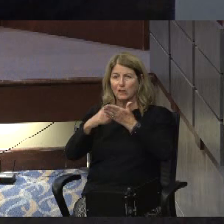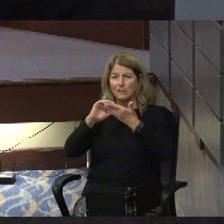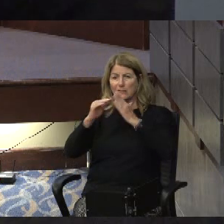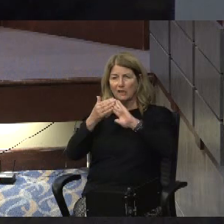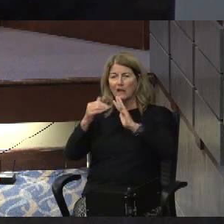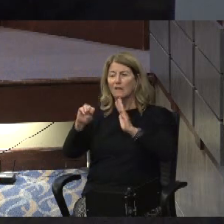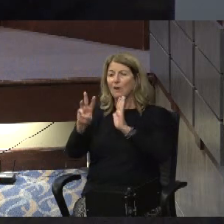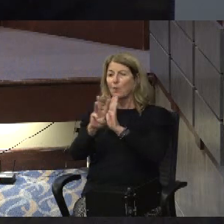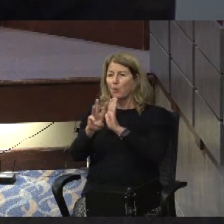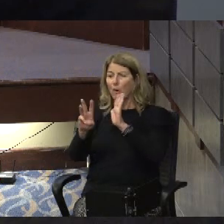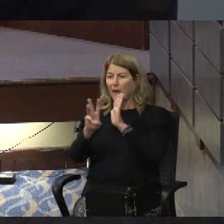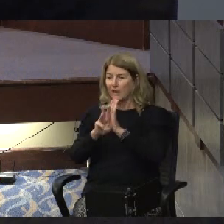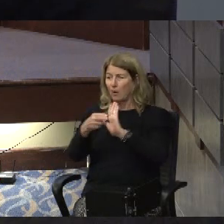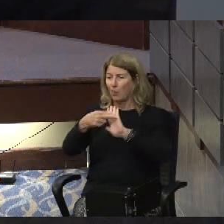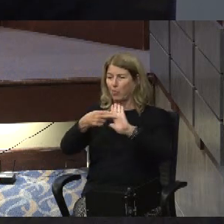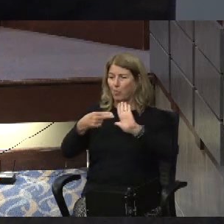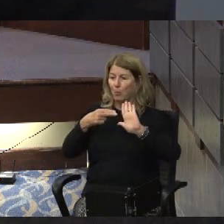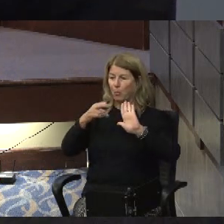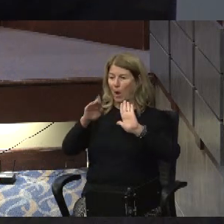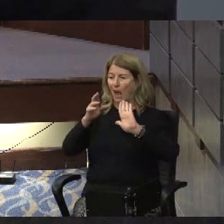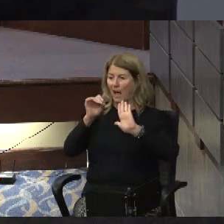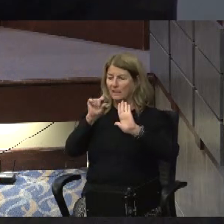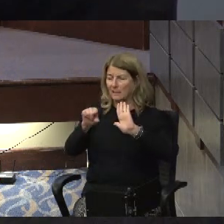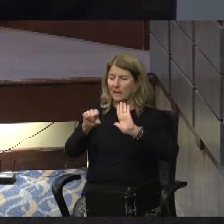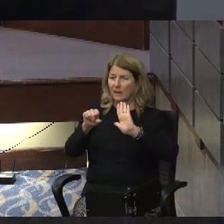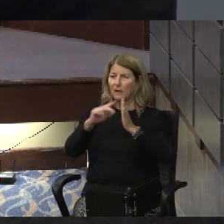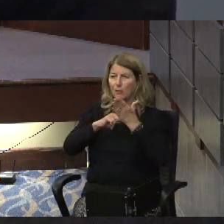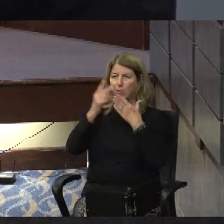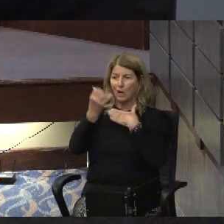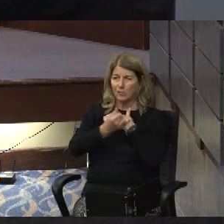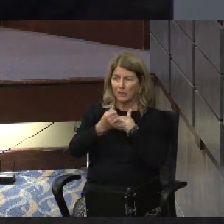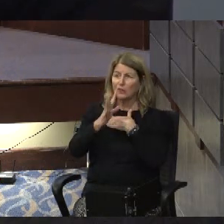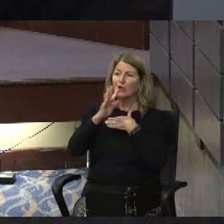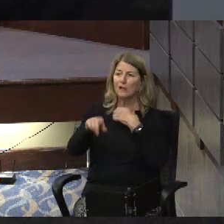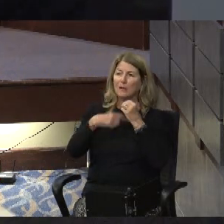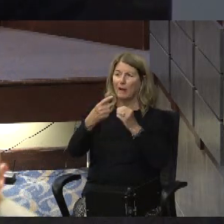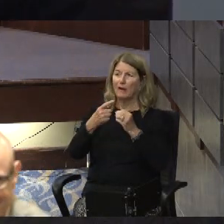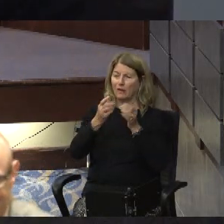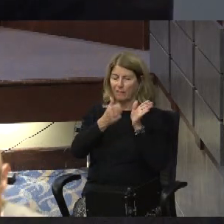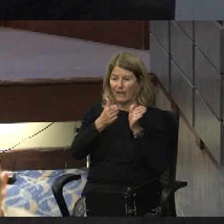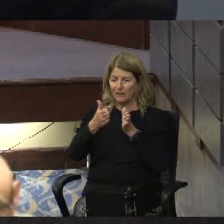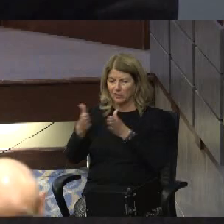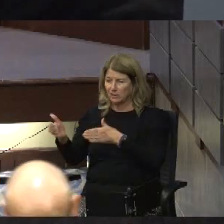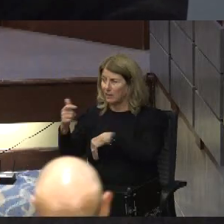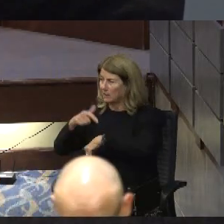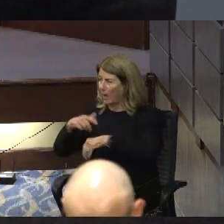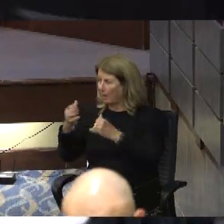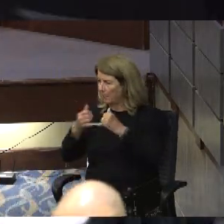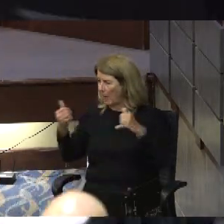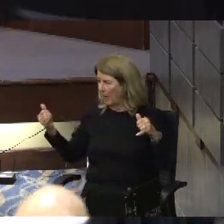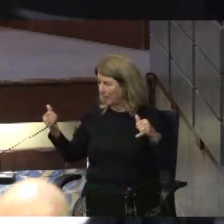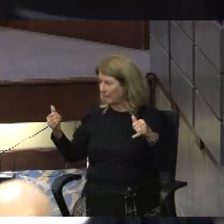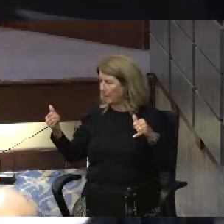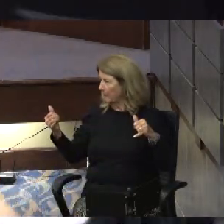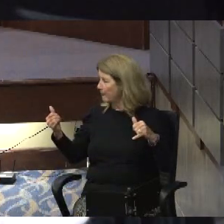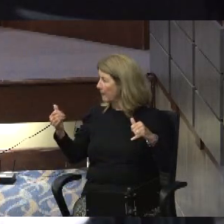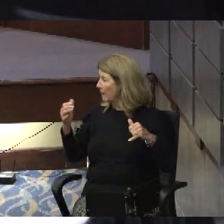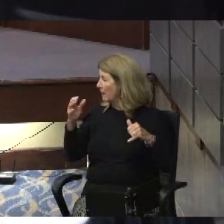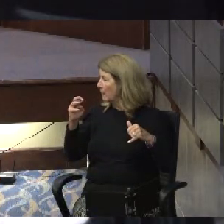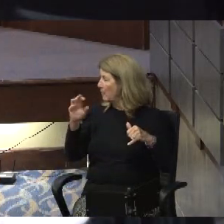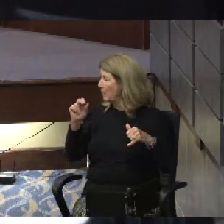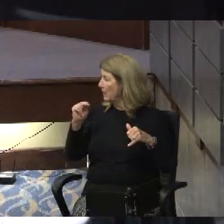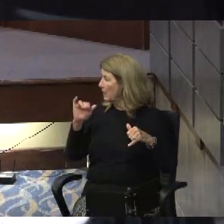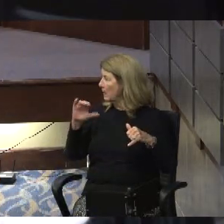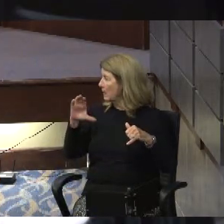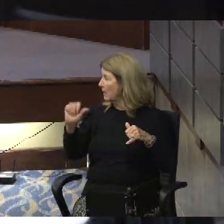branding project and talk about proposed phases and timelines. So, Monica, Great. would you mind introducing the whole